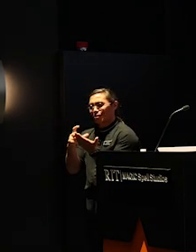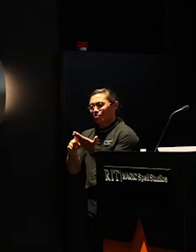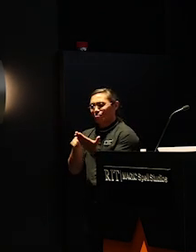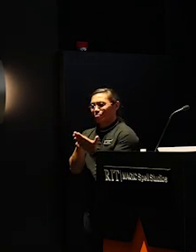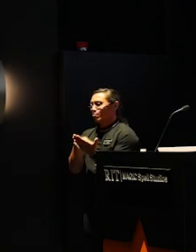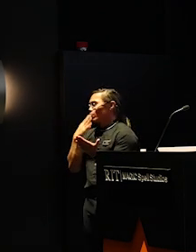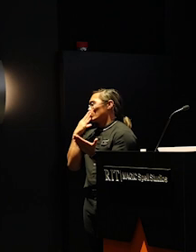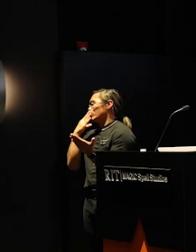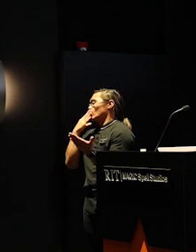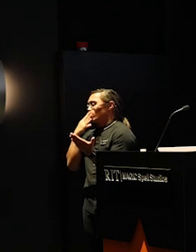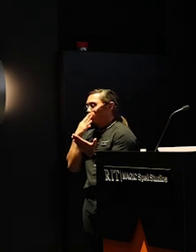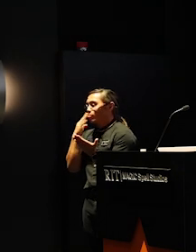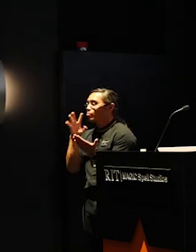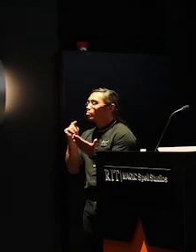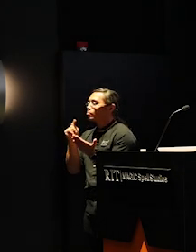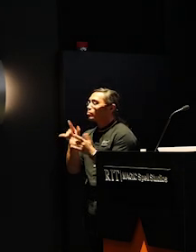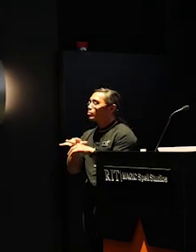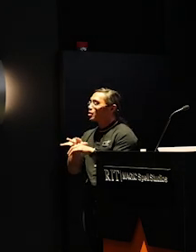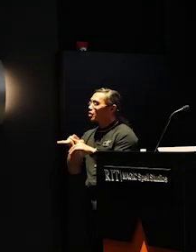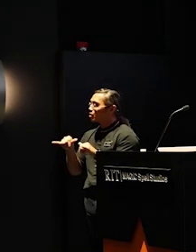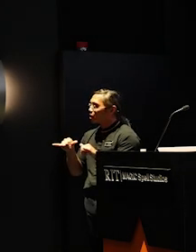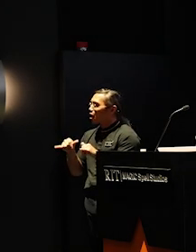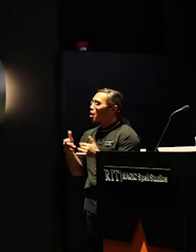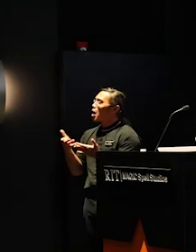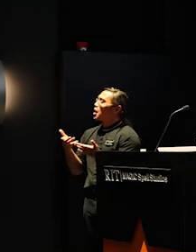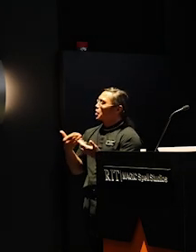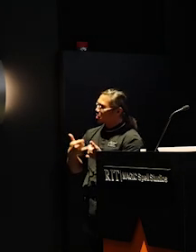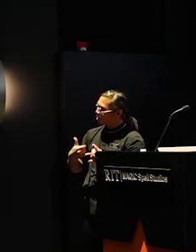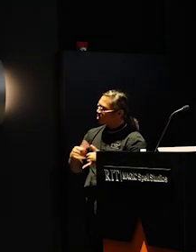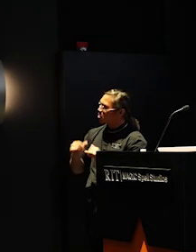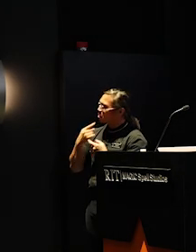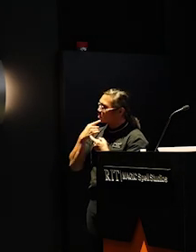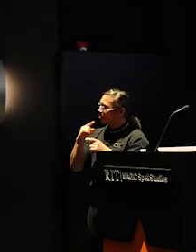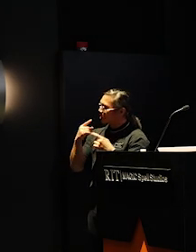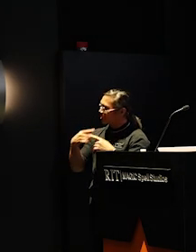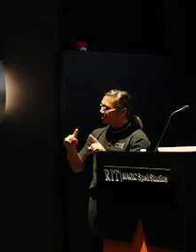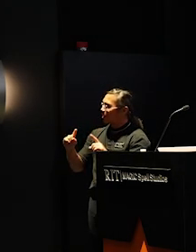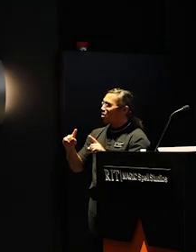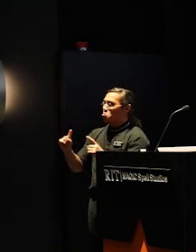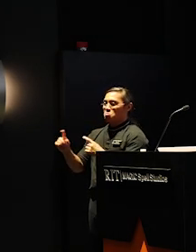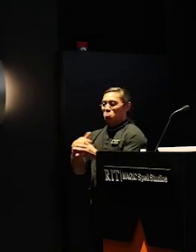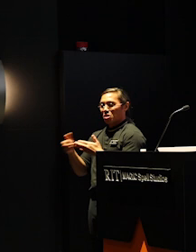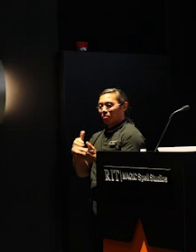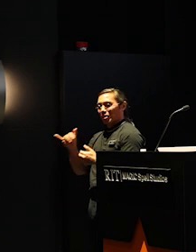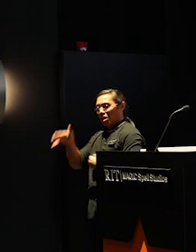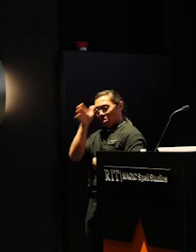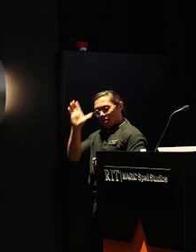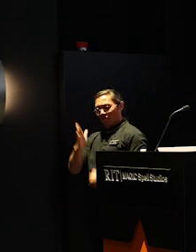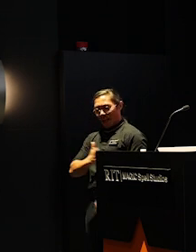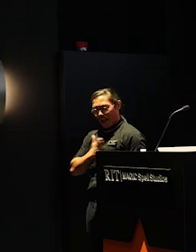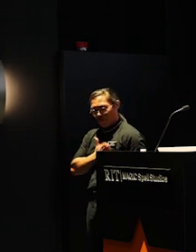as designers, is making some product or another. Like, you can't, whatever happiness is or whatever perfection is,